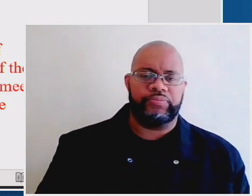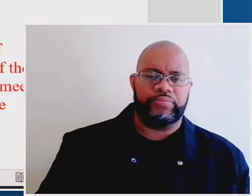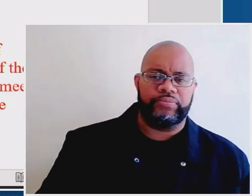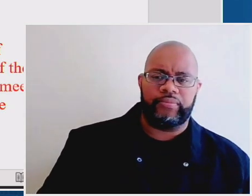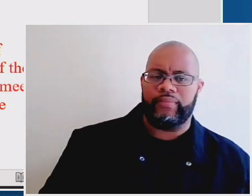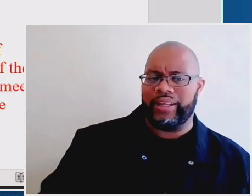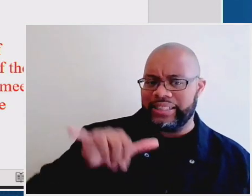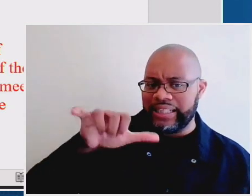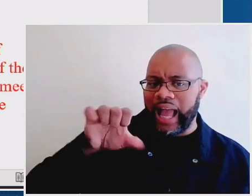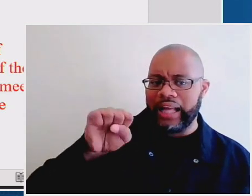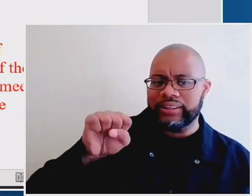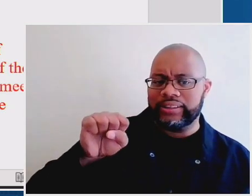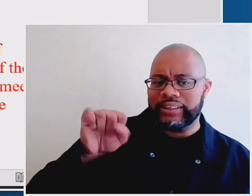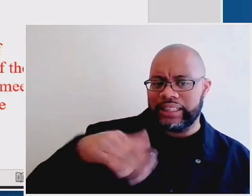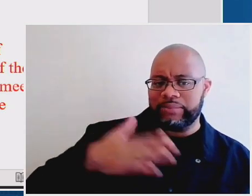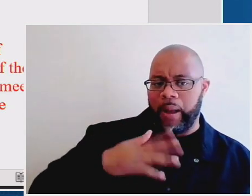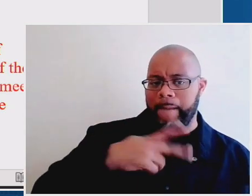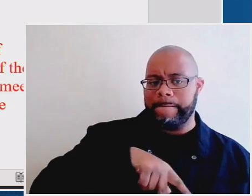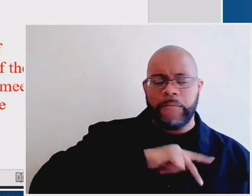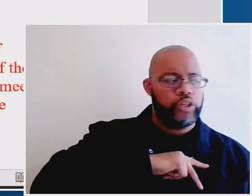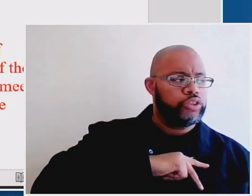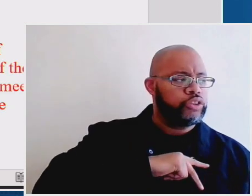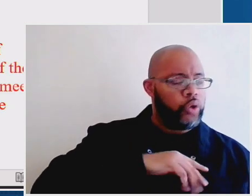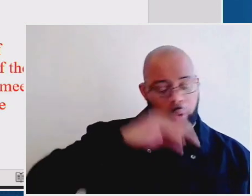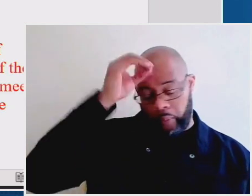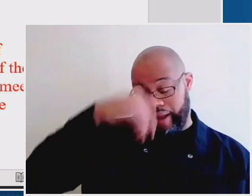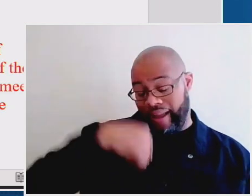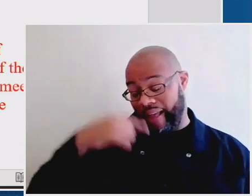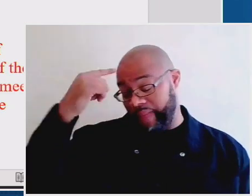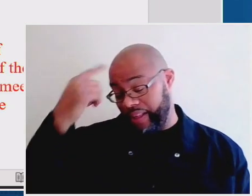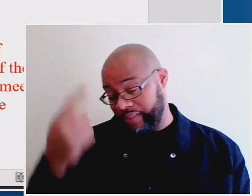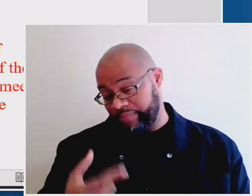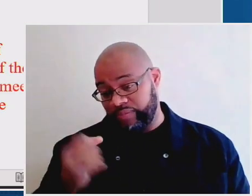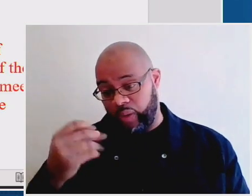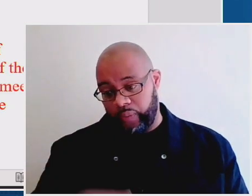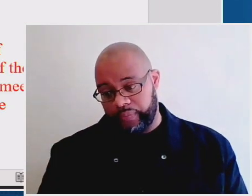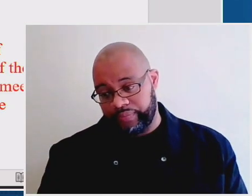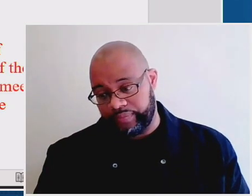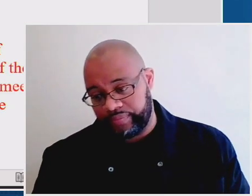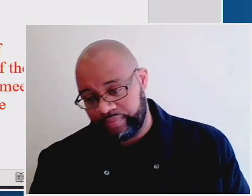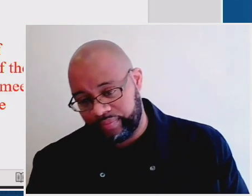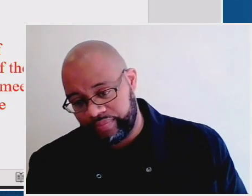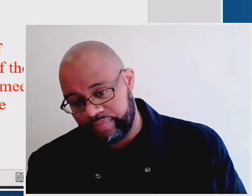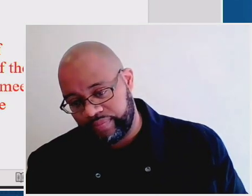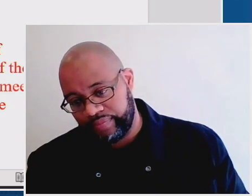Yeah. I mean, that's my personal opinion, I think. So.